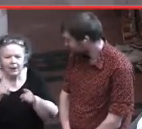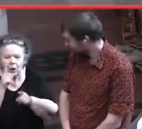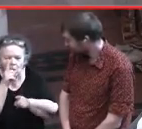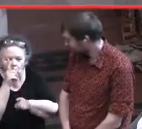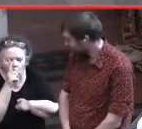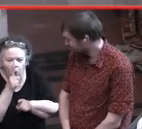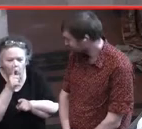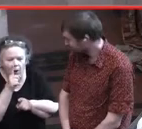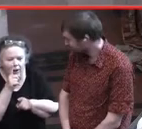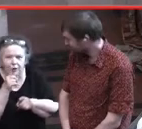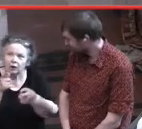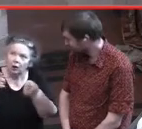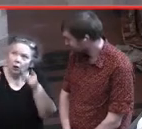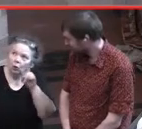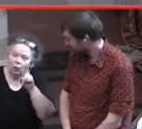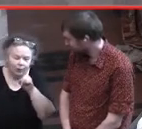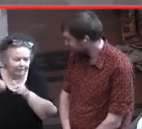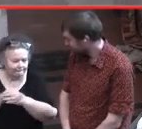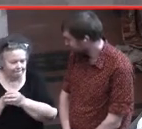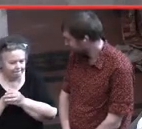is the same Lord.